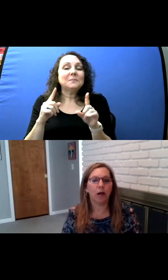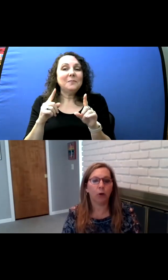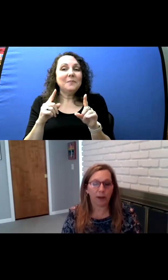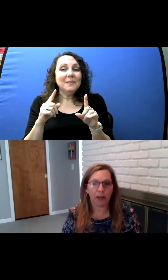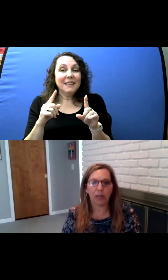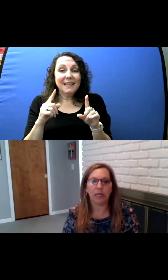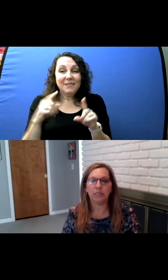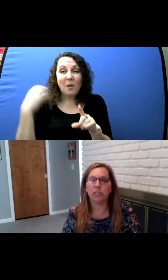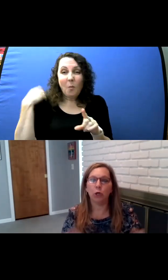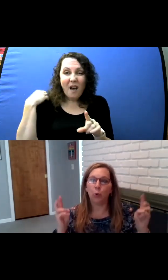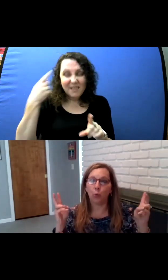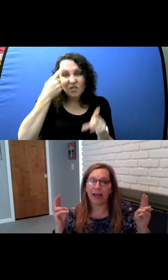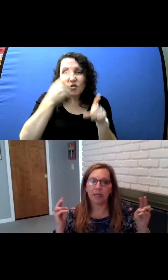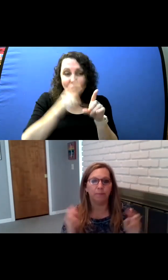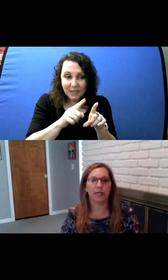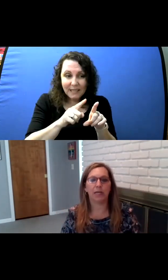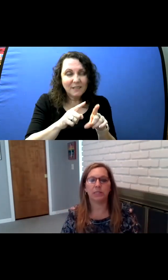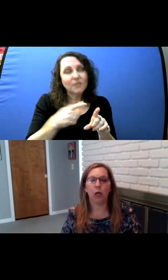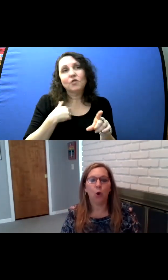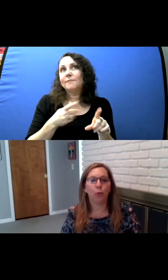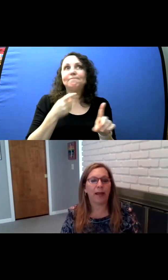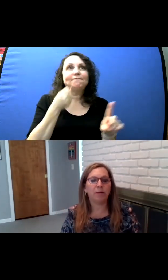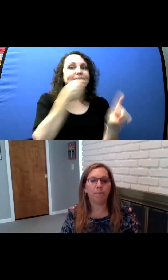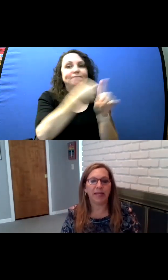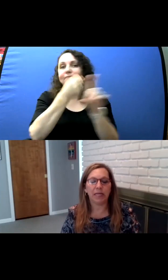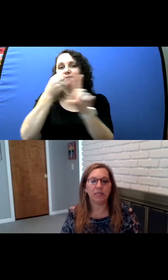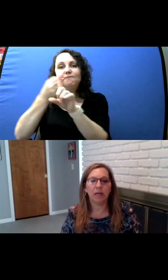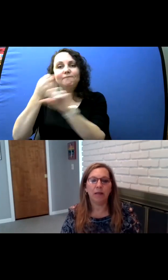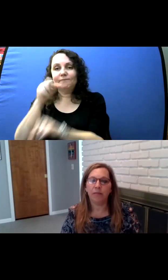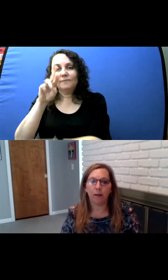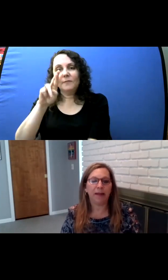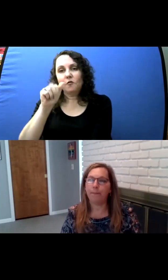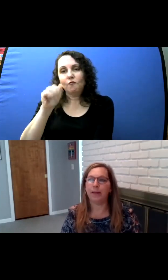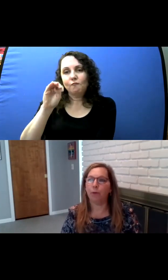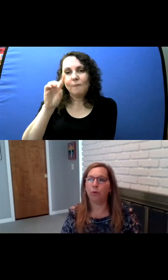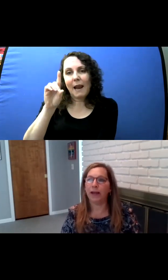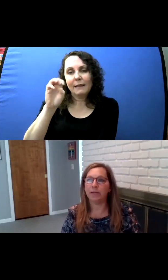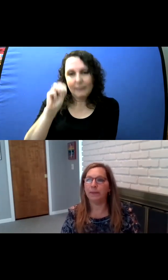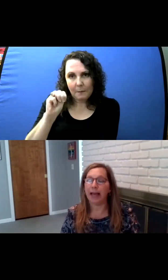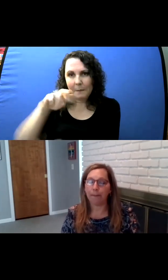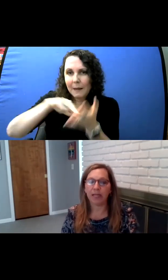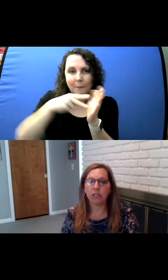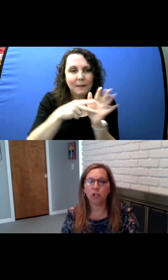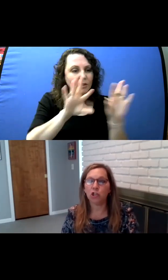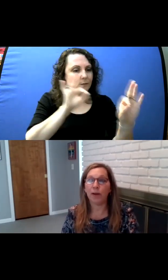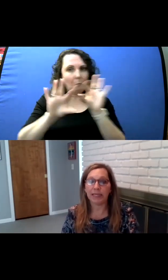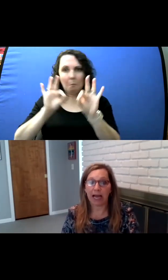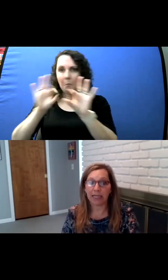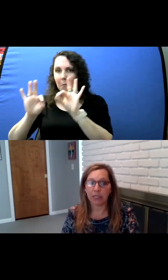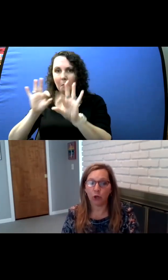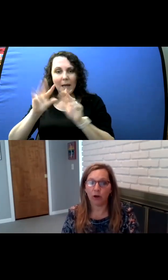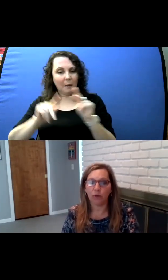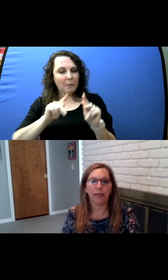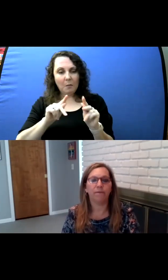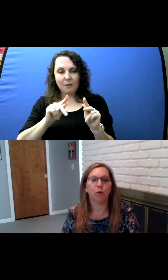employer's agreement is to random test. Random means they'll pick people randomly, not because you're showing